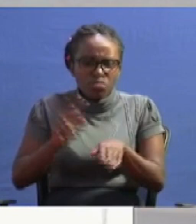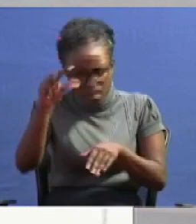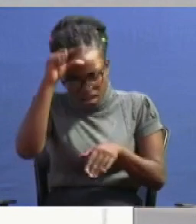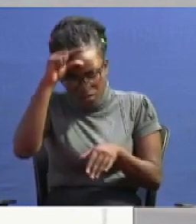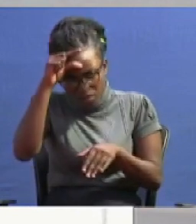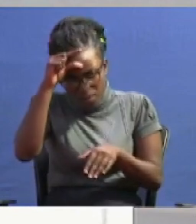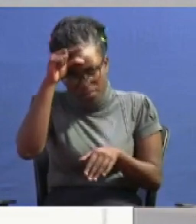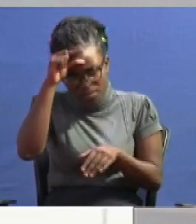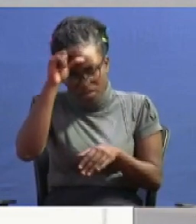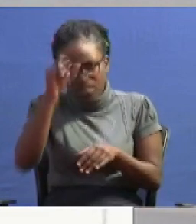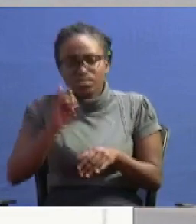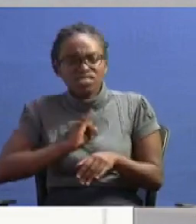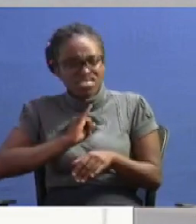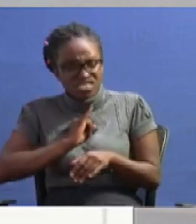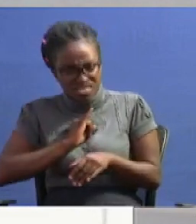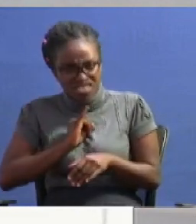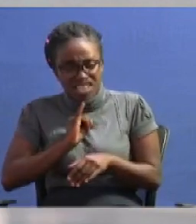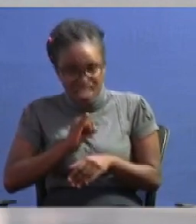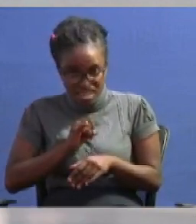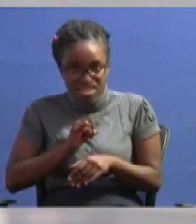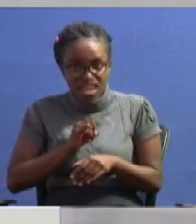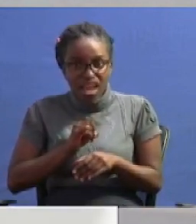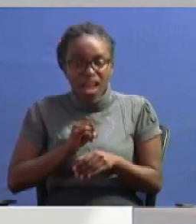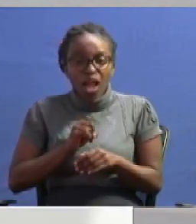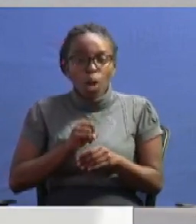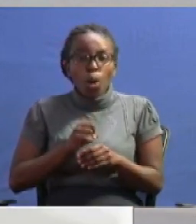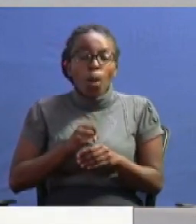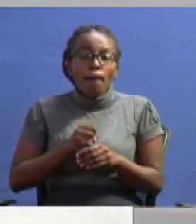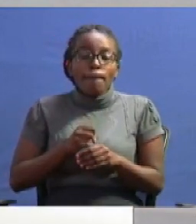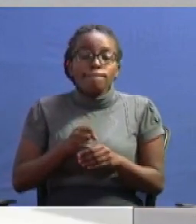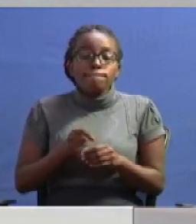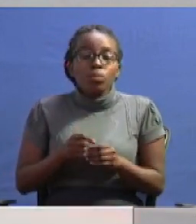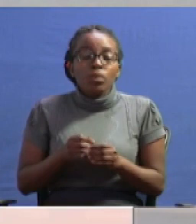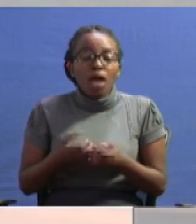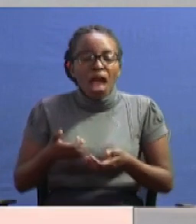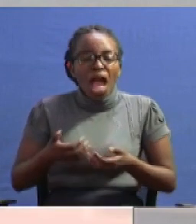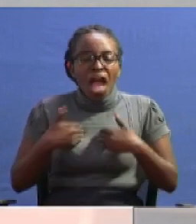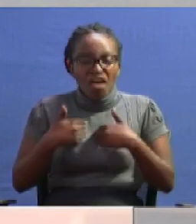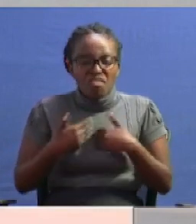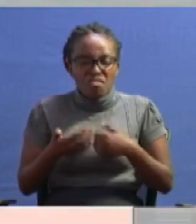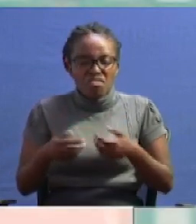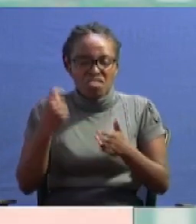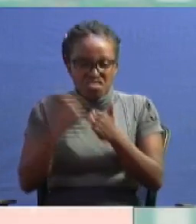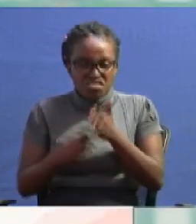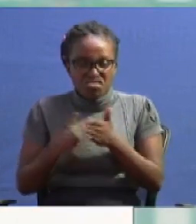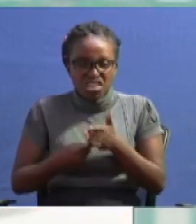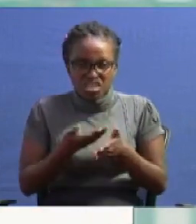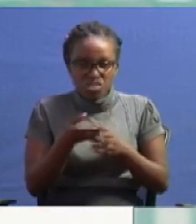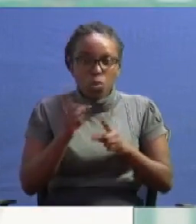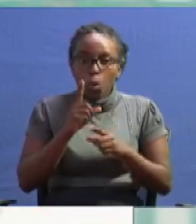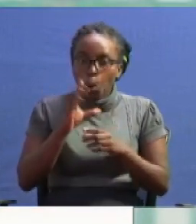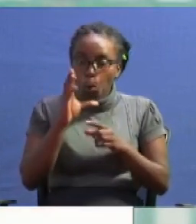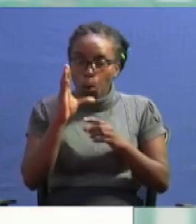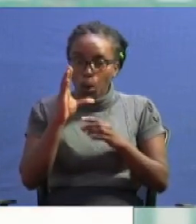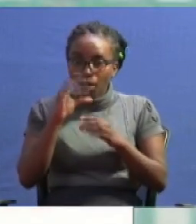is overburdening Kenyans with this quote-unquote punitive tax, as they call it? I think the